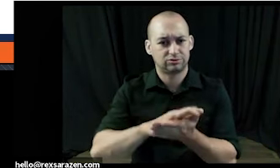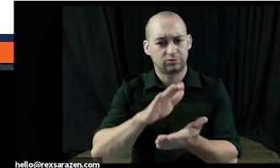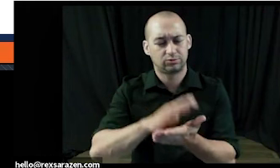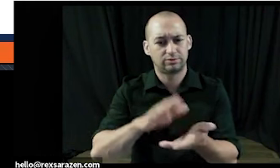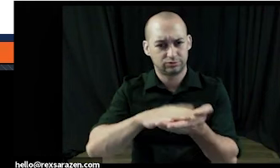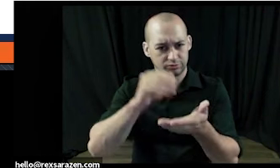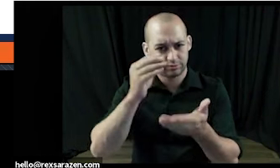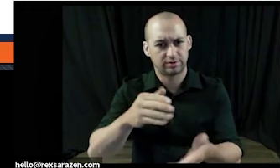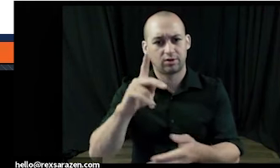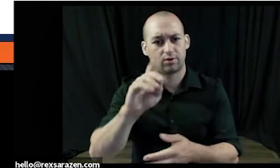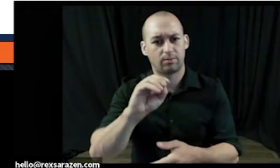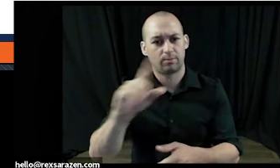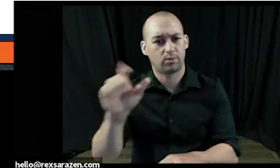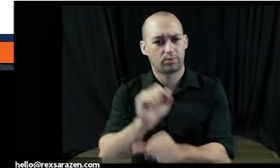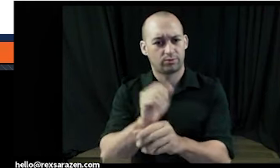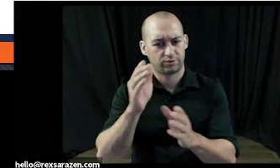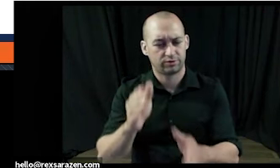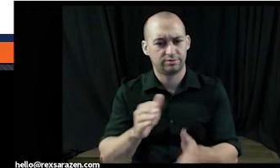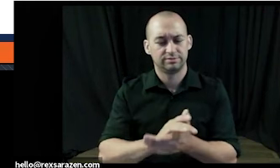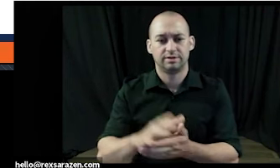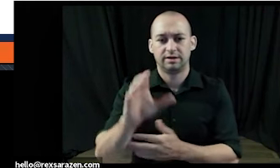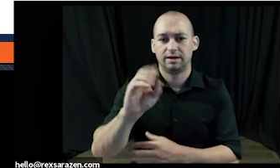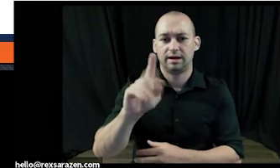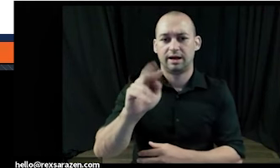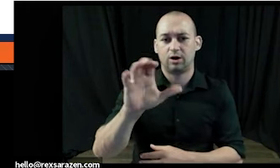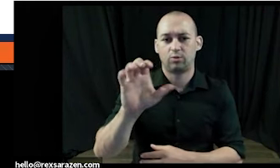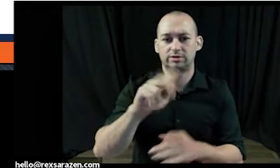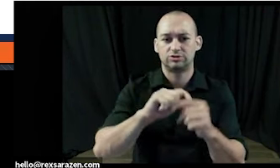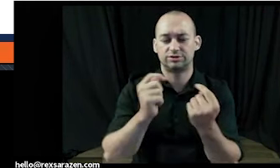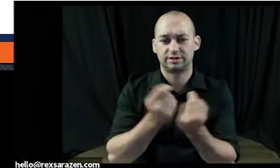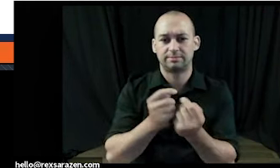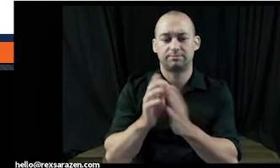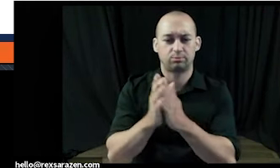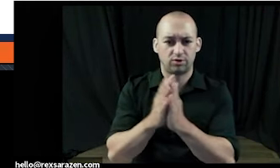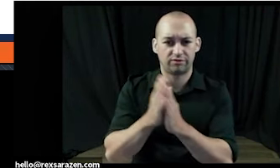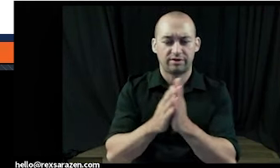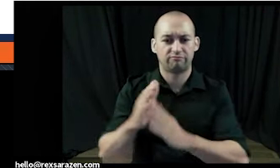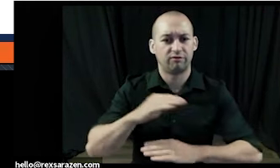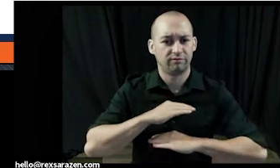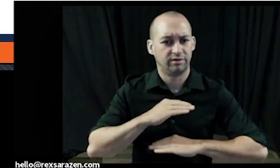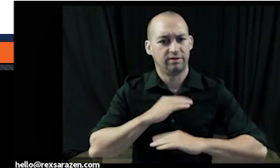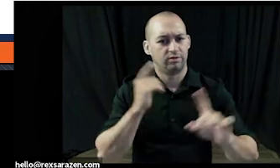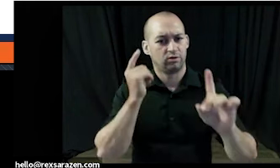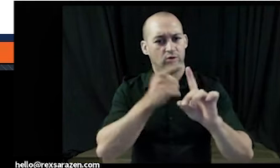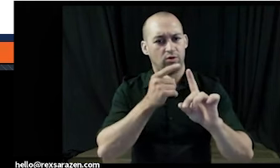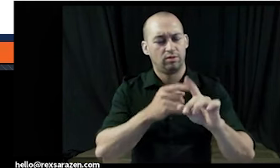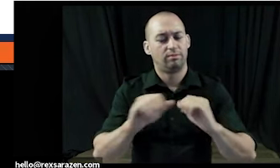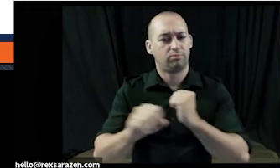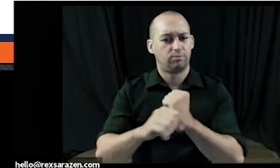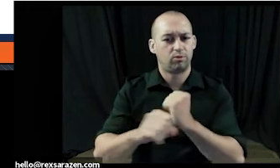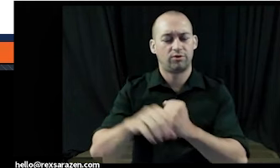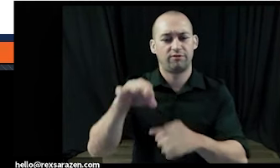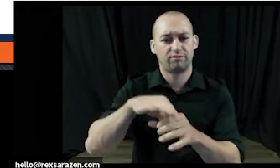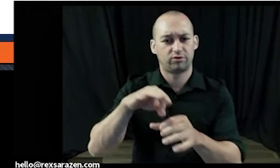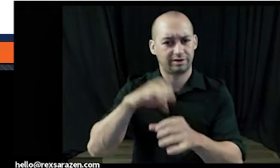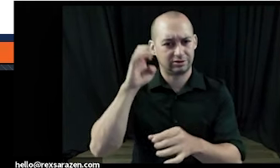poll workers. Outreach team strives to fulfill the Registrar of Voters' goal to promote voter education to